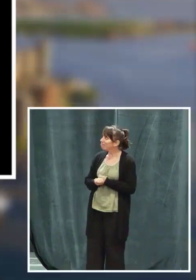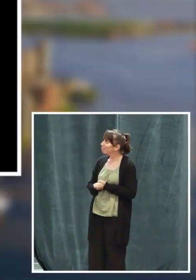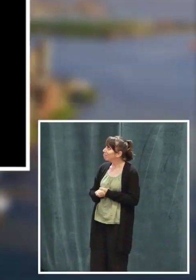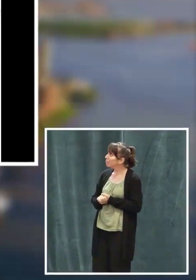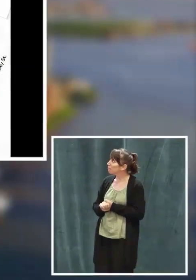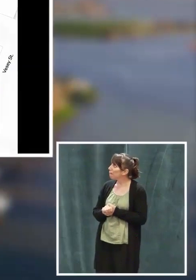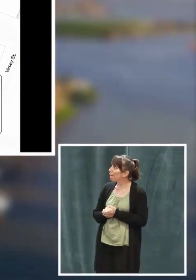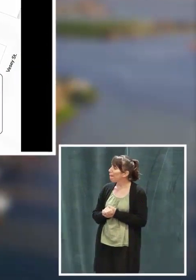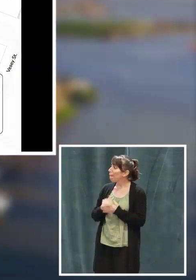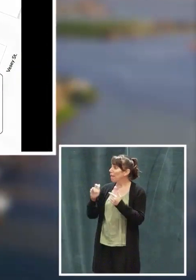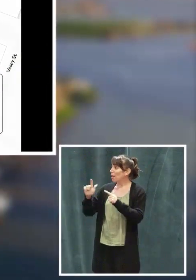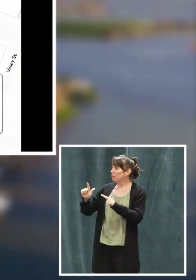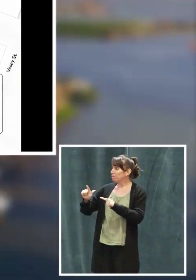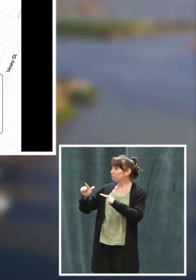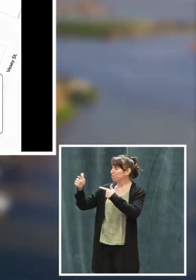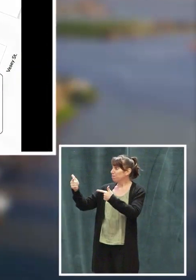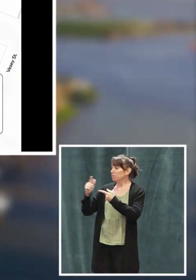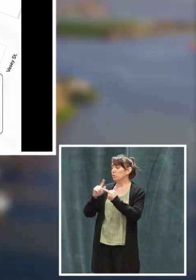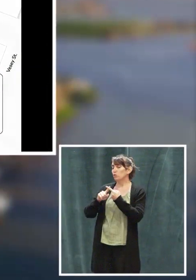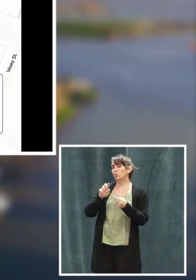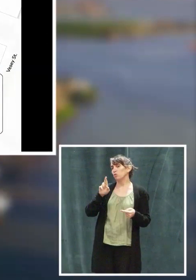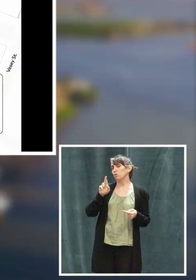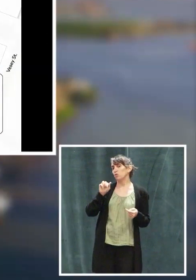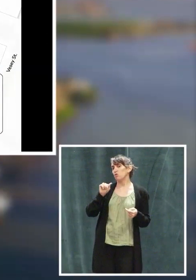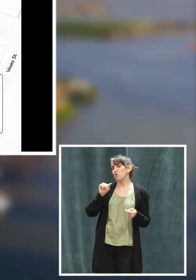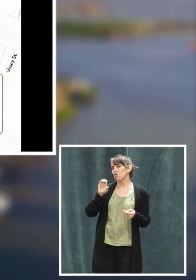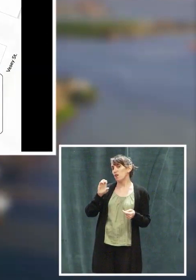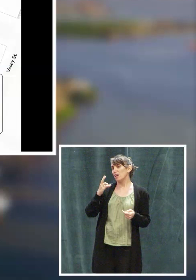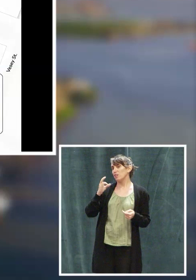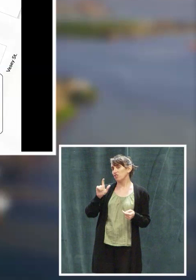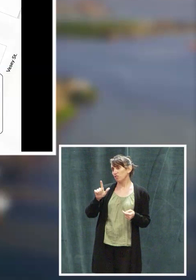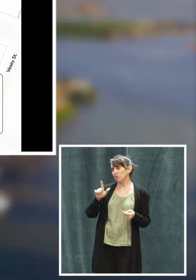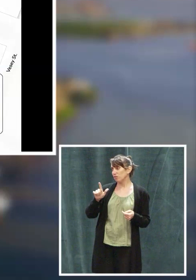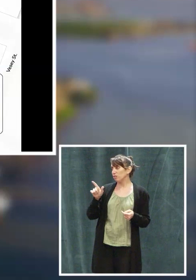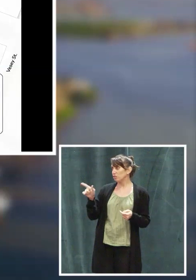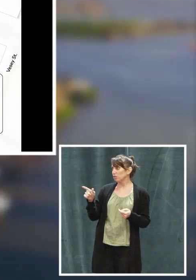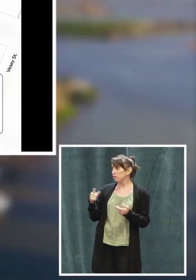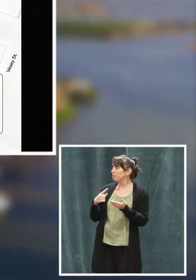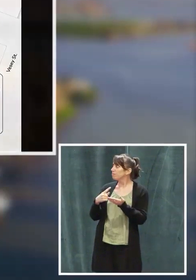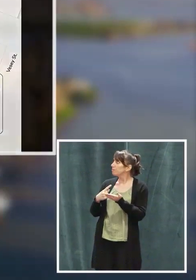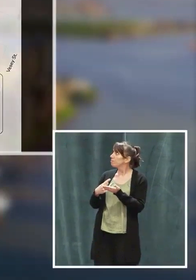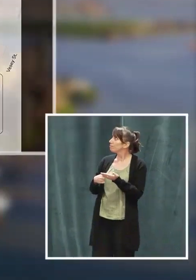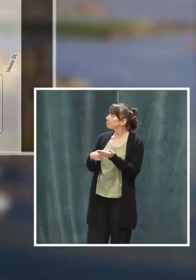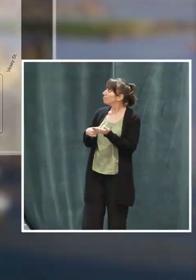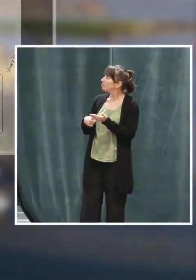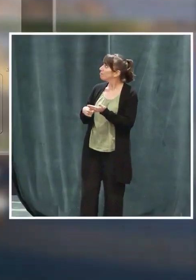Okay, at this point, I'm going to hand it off to Rachel, who's going to talk to you a little bit about the Brookfield